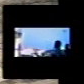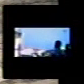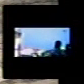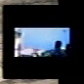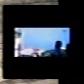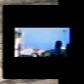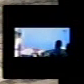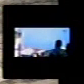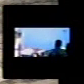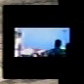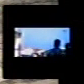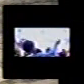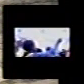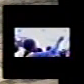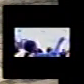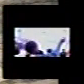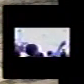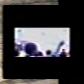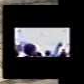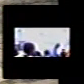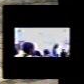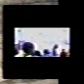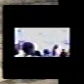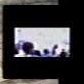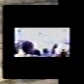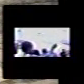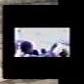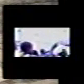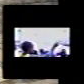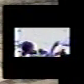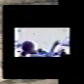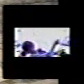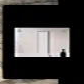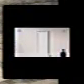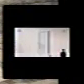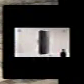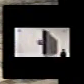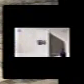of Jesus. Let's pray out. Let's